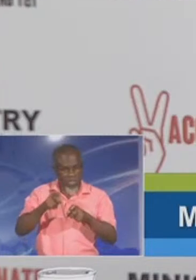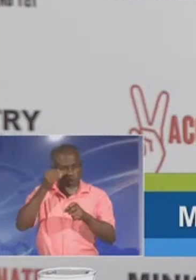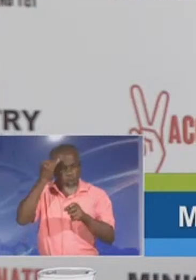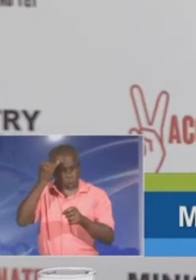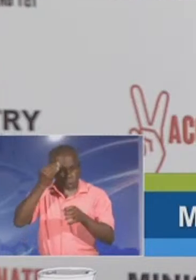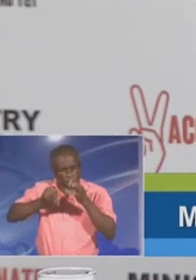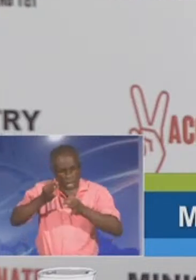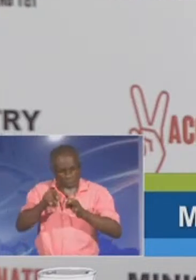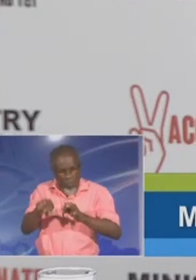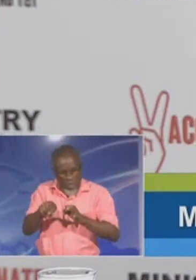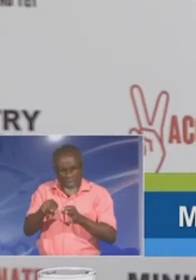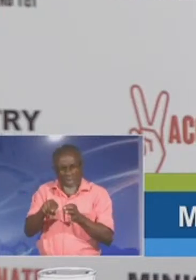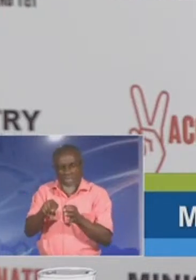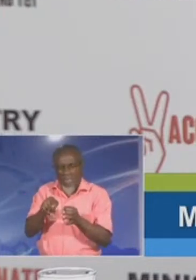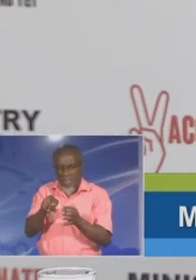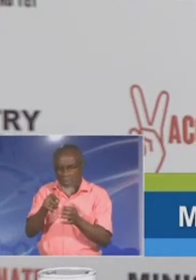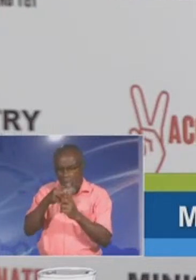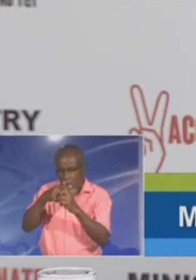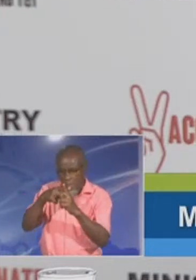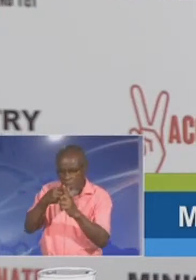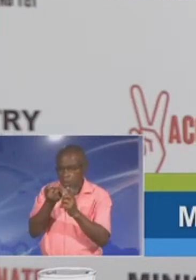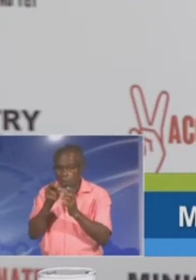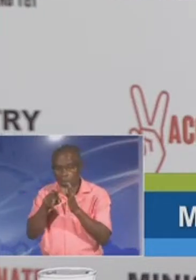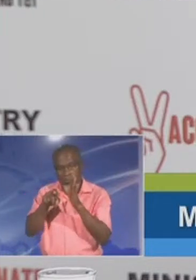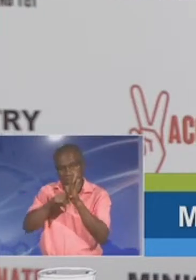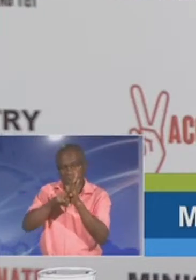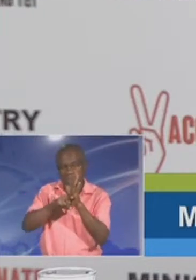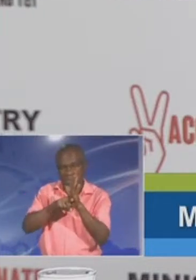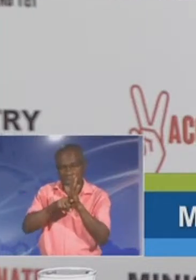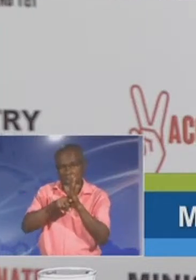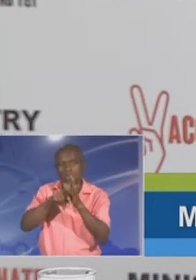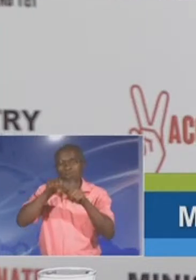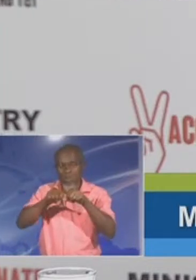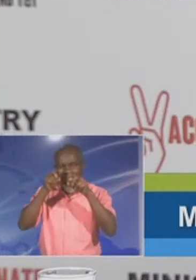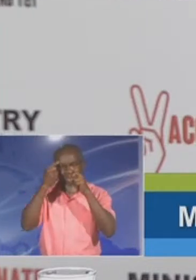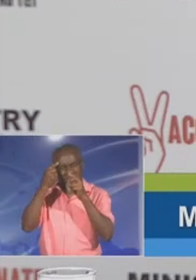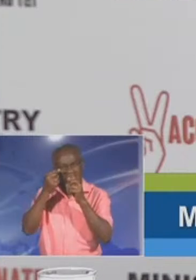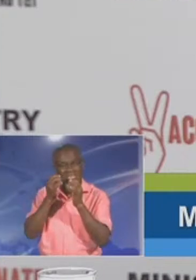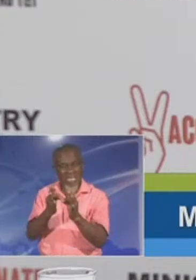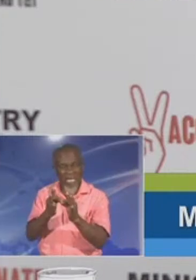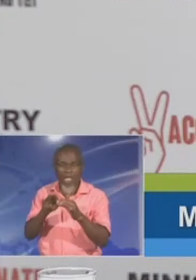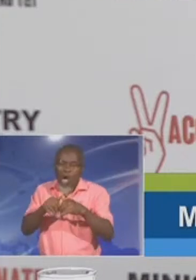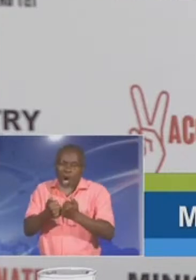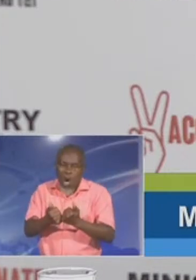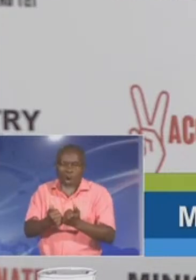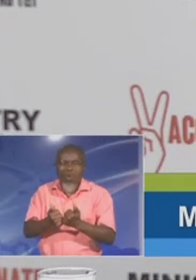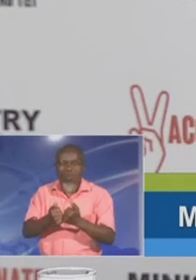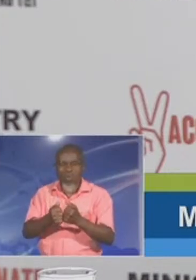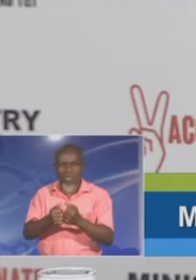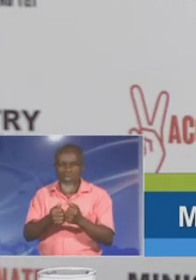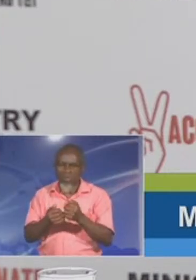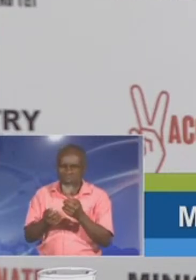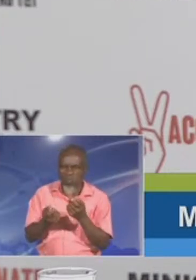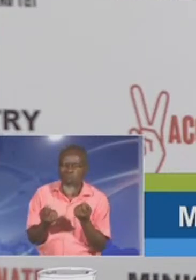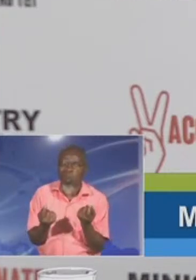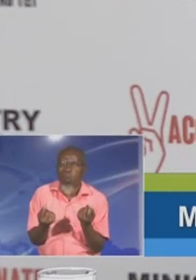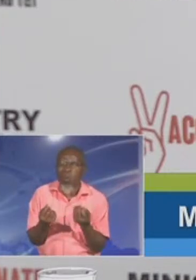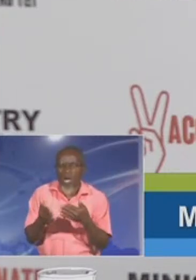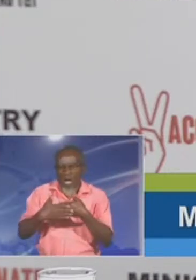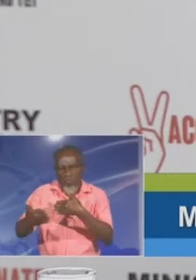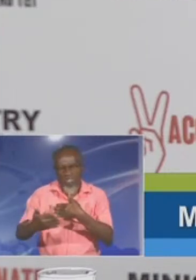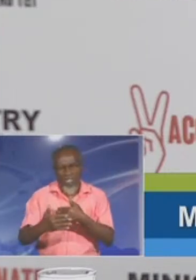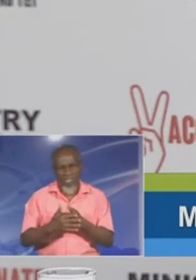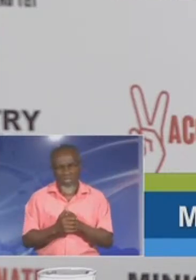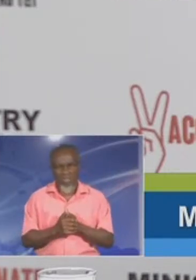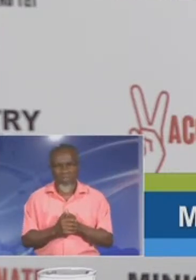determines how the next steps are taken. So at this point in time, until a policy decision is made to reverse